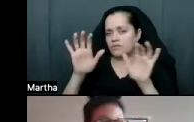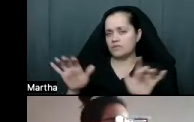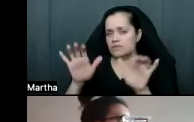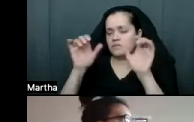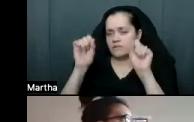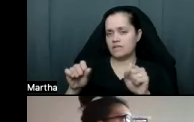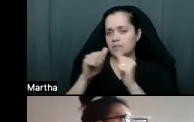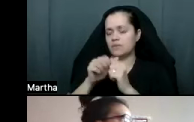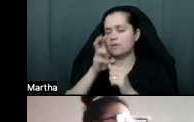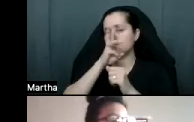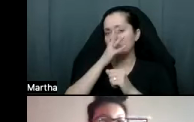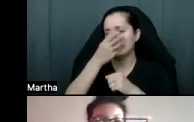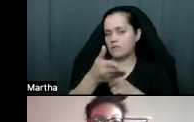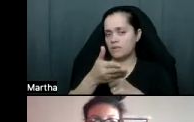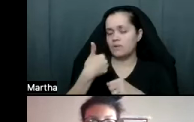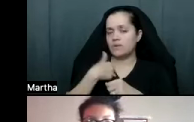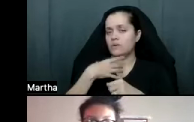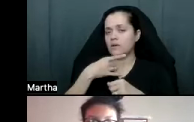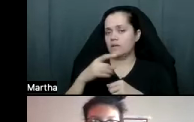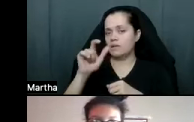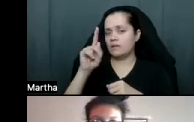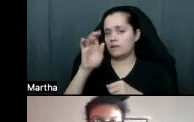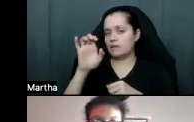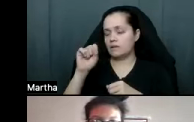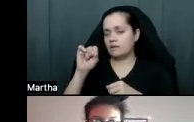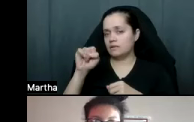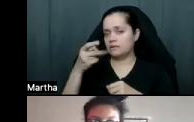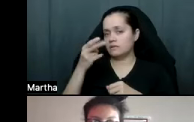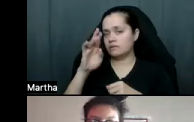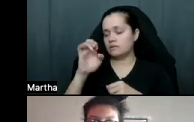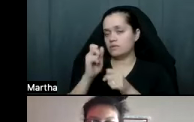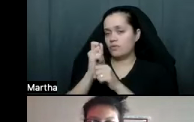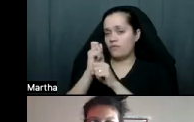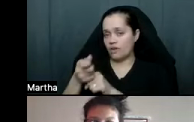water. We like lake shores. Some people like fishing, others like